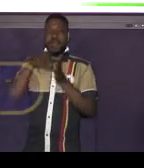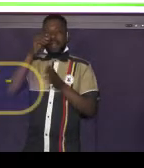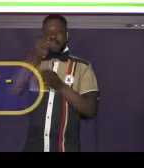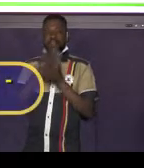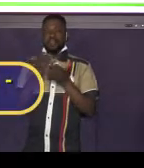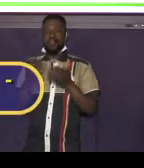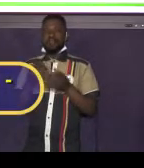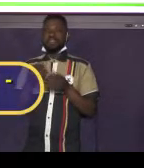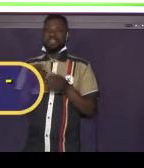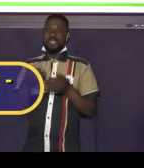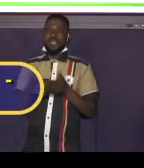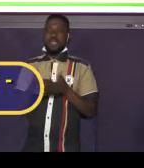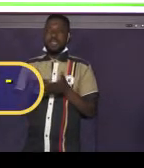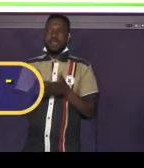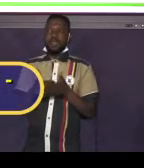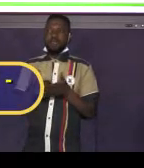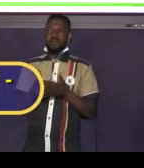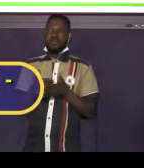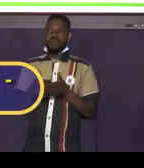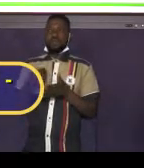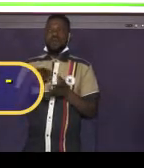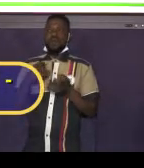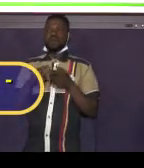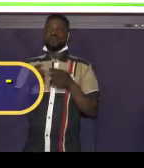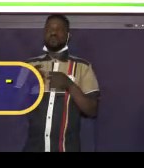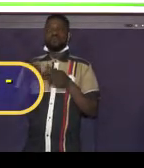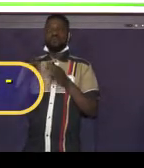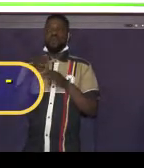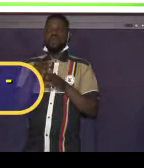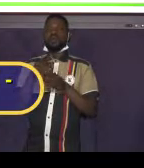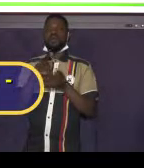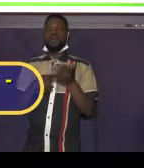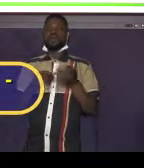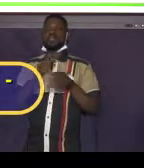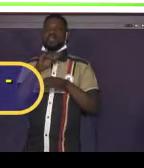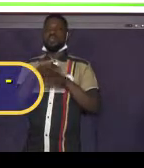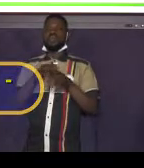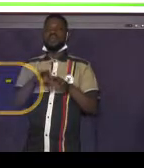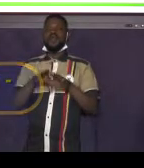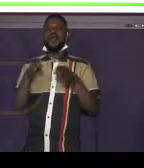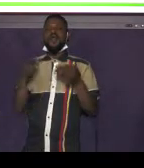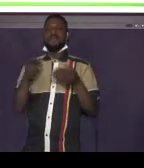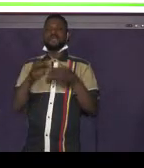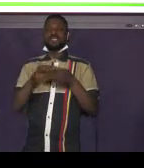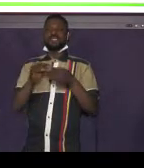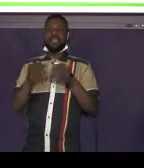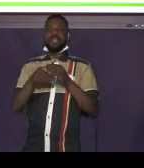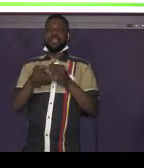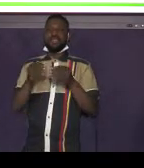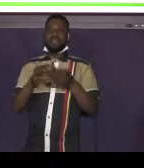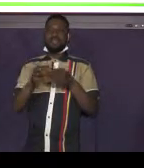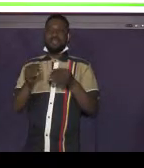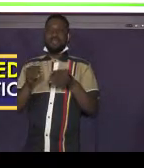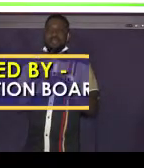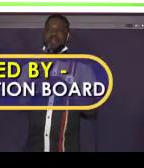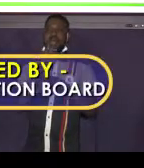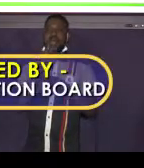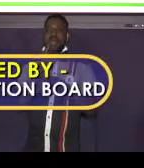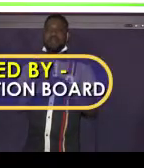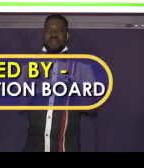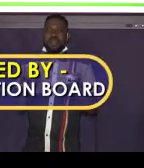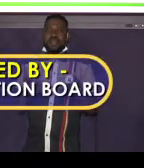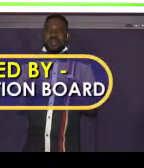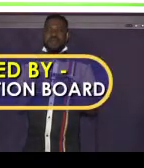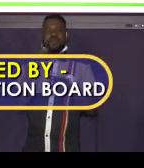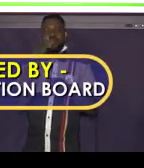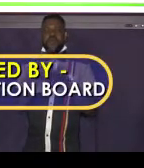something quite new. We will be looking at what is called open sentences. Are you eager to know what